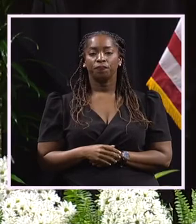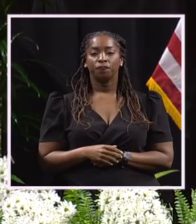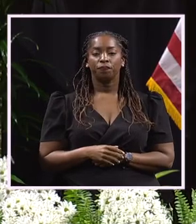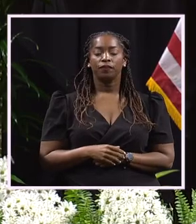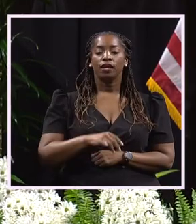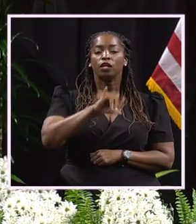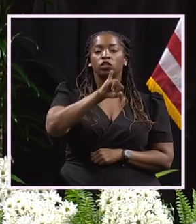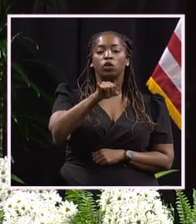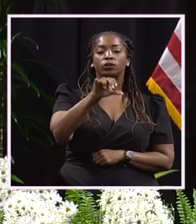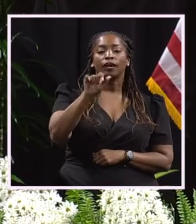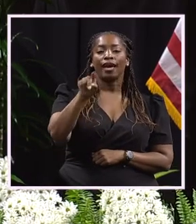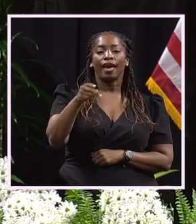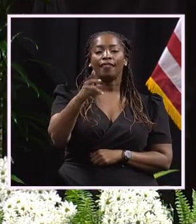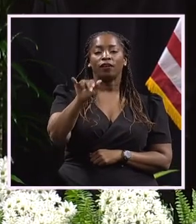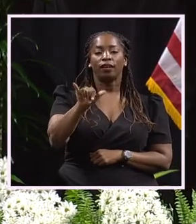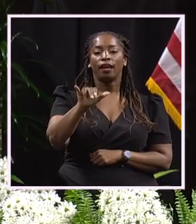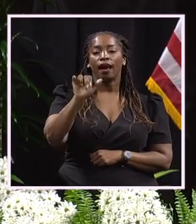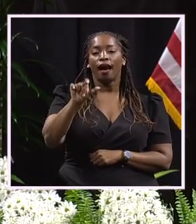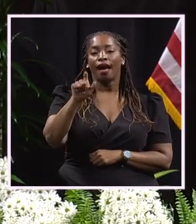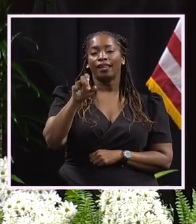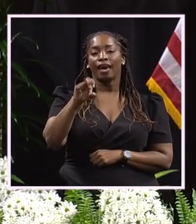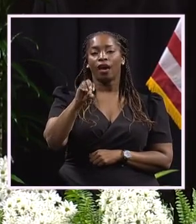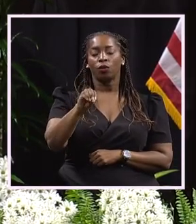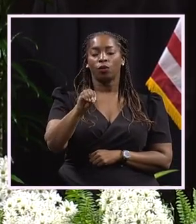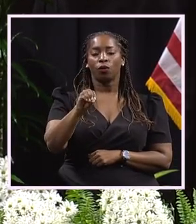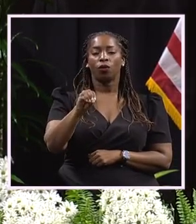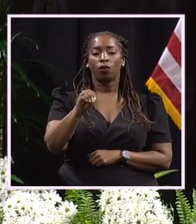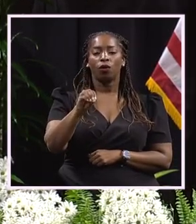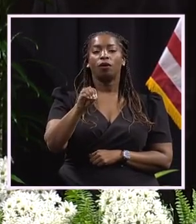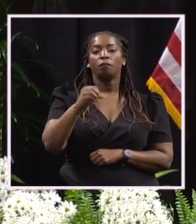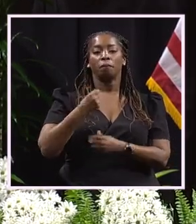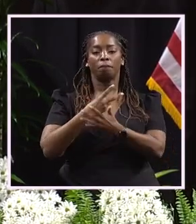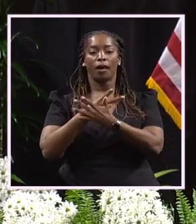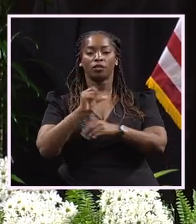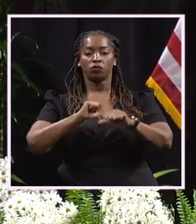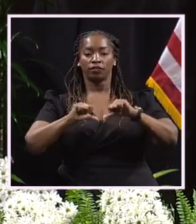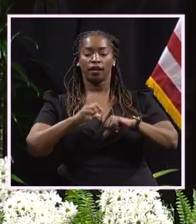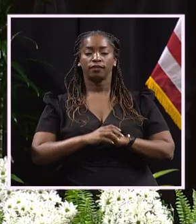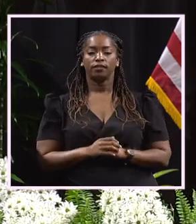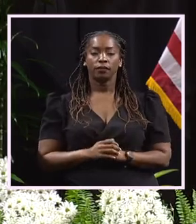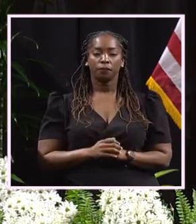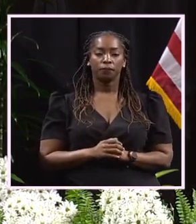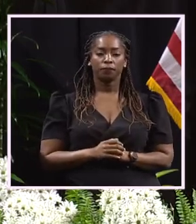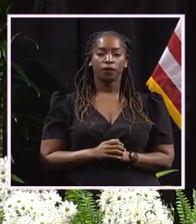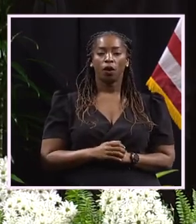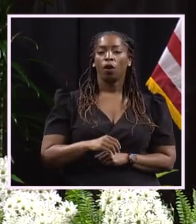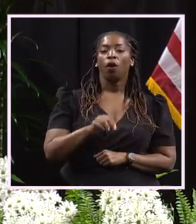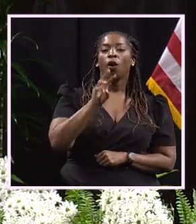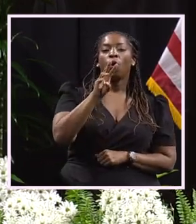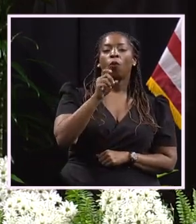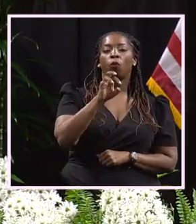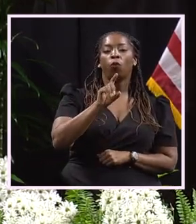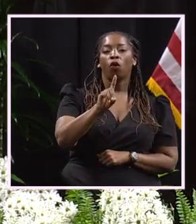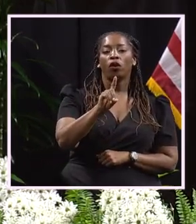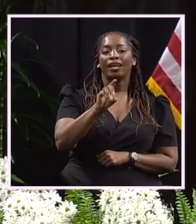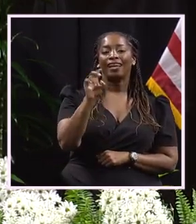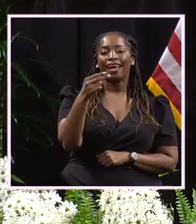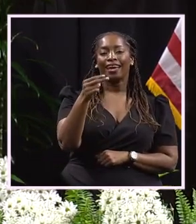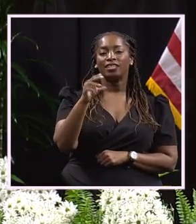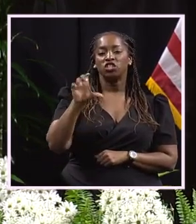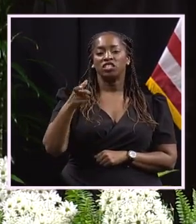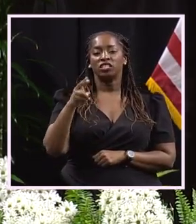Joseph Anthony Aliano, Master of Science. Gordon H. Chambers, summa cum laude.